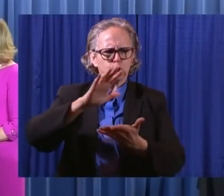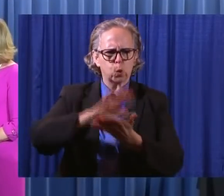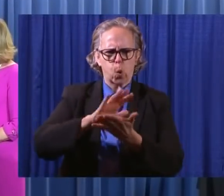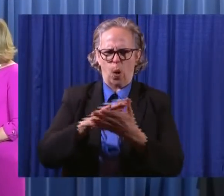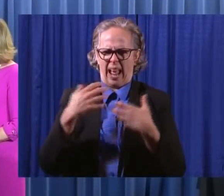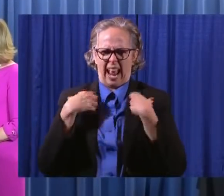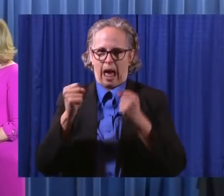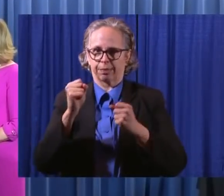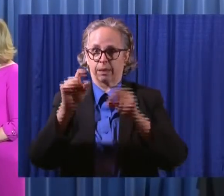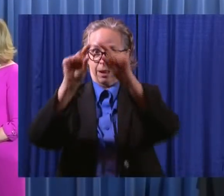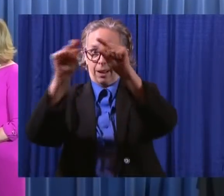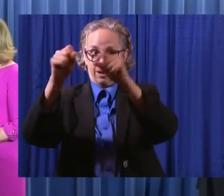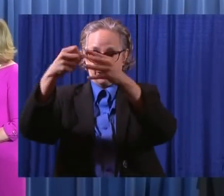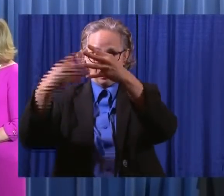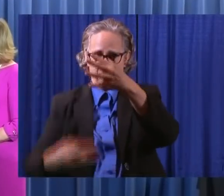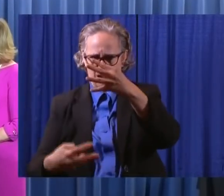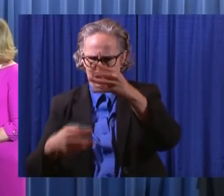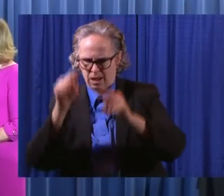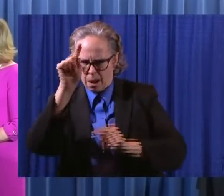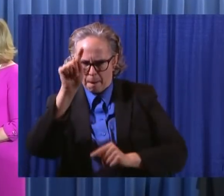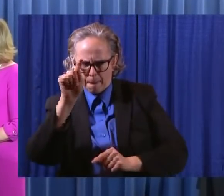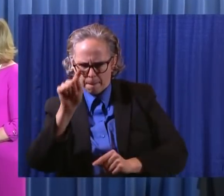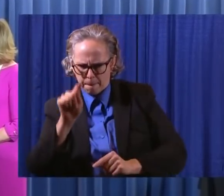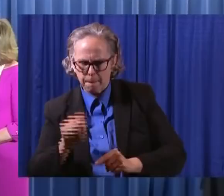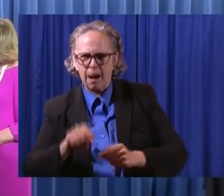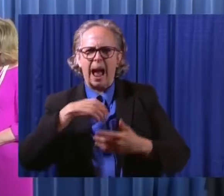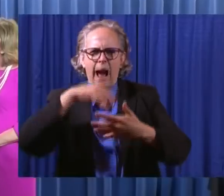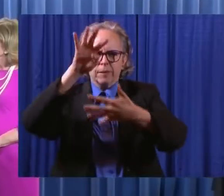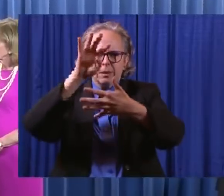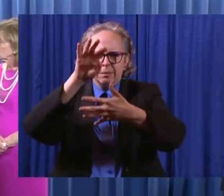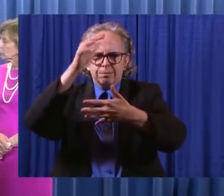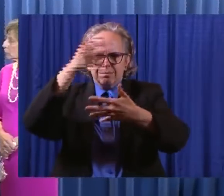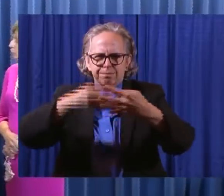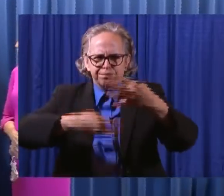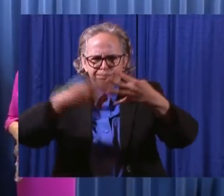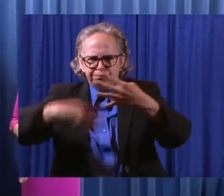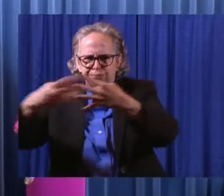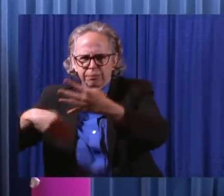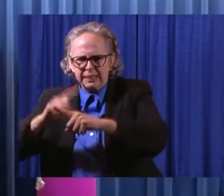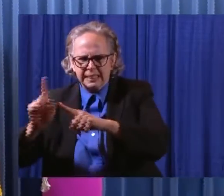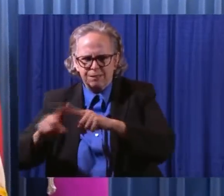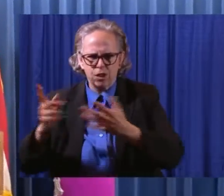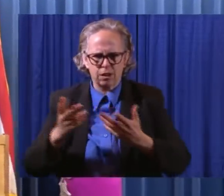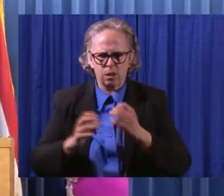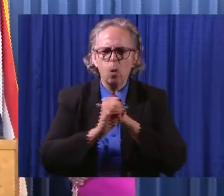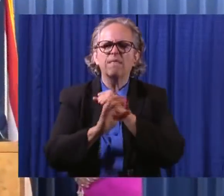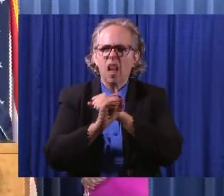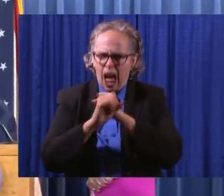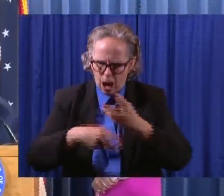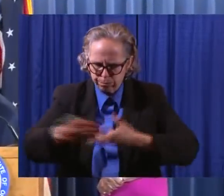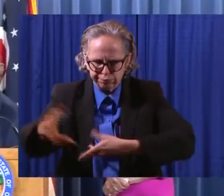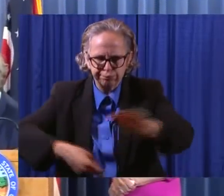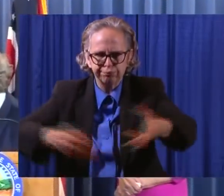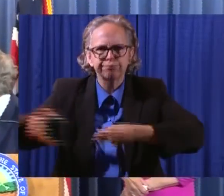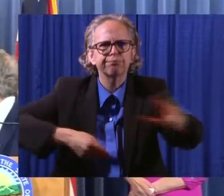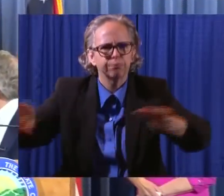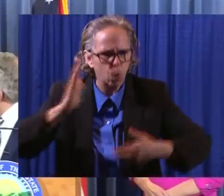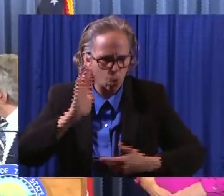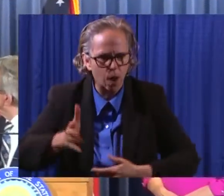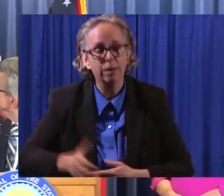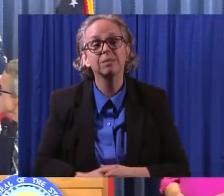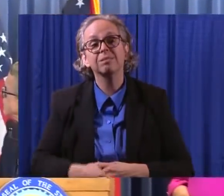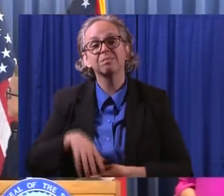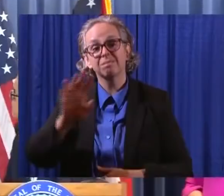locations, and we're going to be printing flyers that we'll distribute to many of our community sites. Additionally, Columbus City School District is going to be